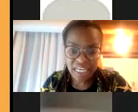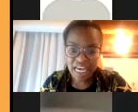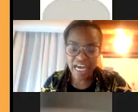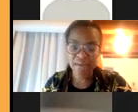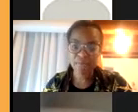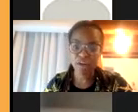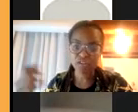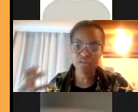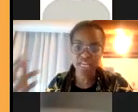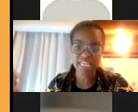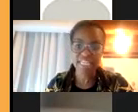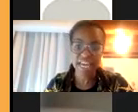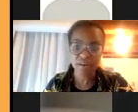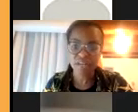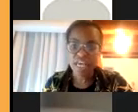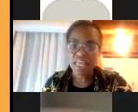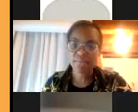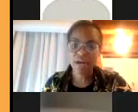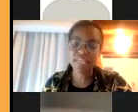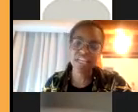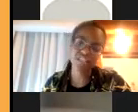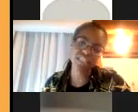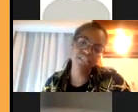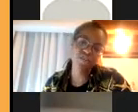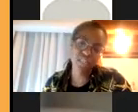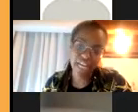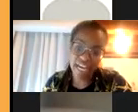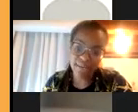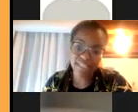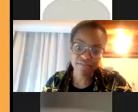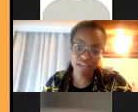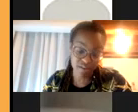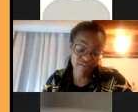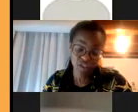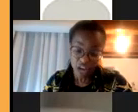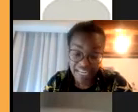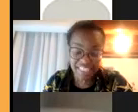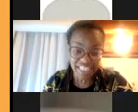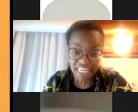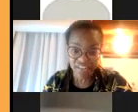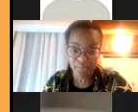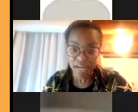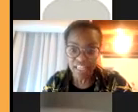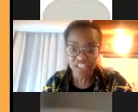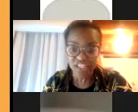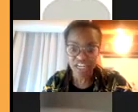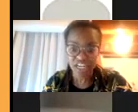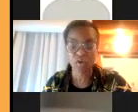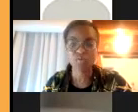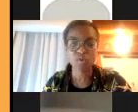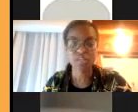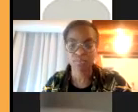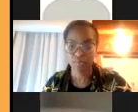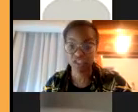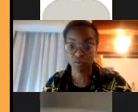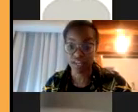debunked, but also taken down, the publications like the New York Times have retracted and even apologized for their